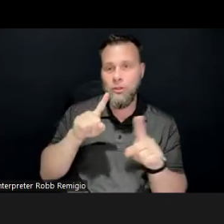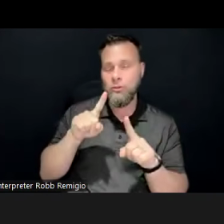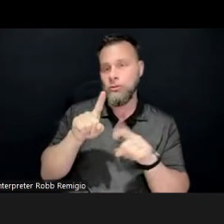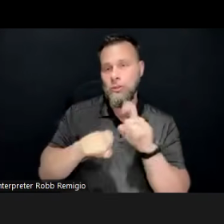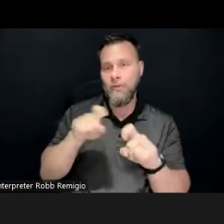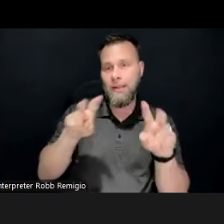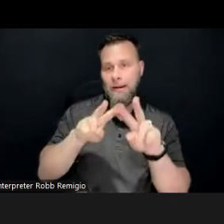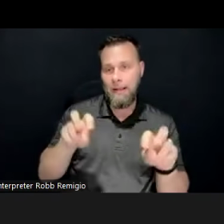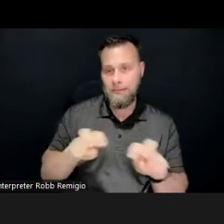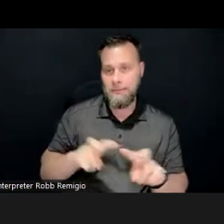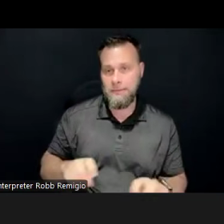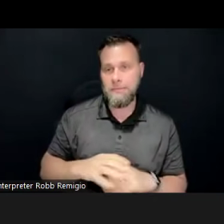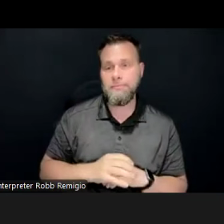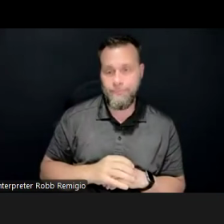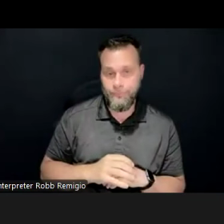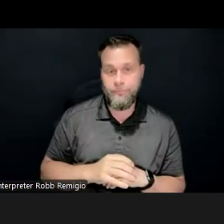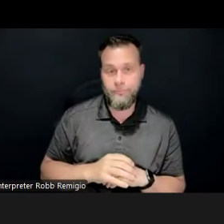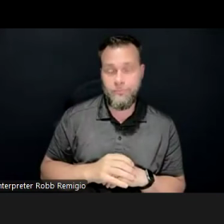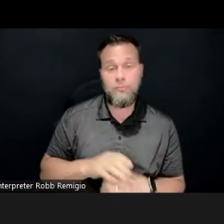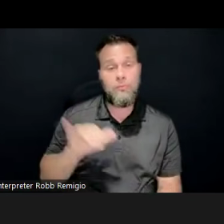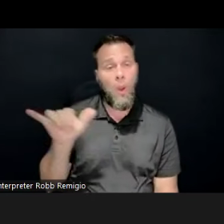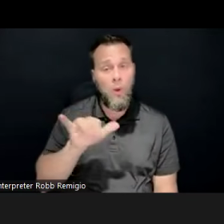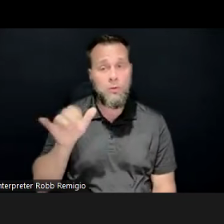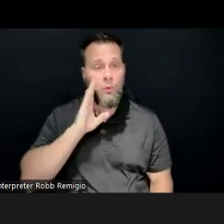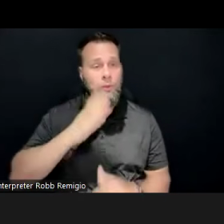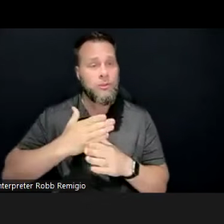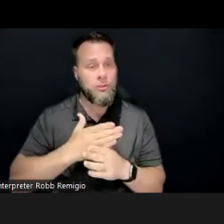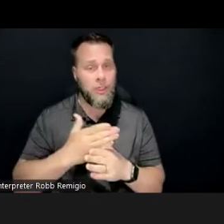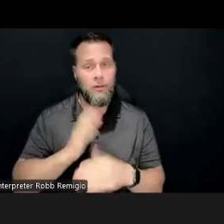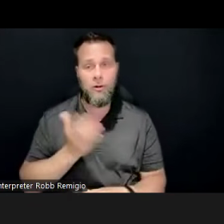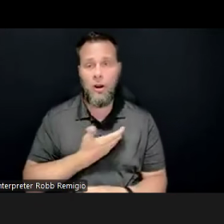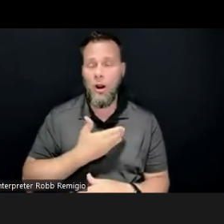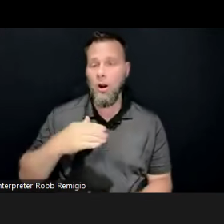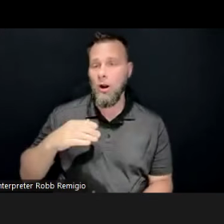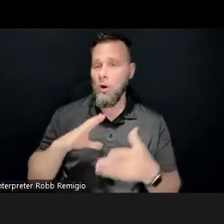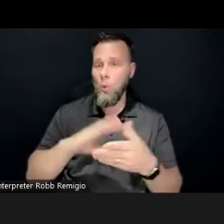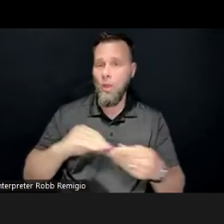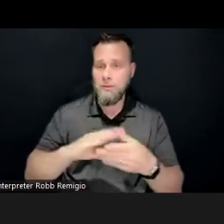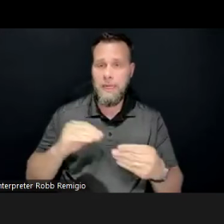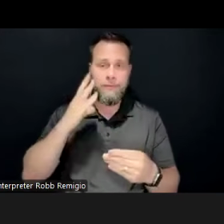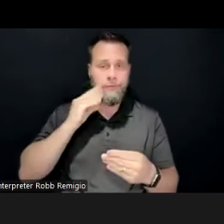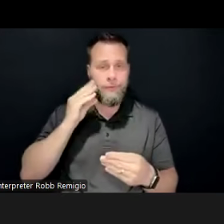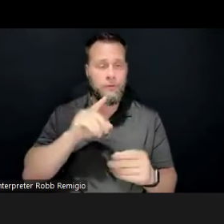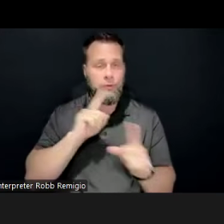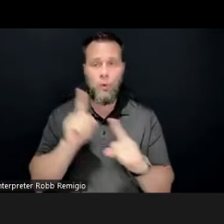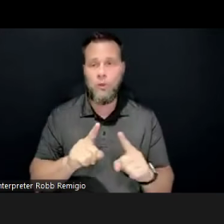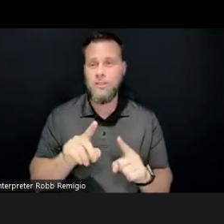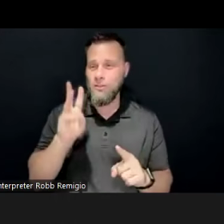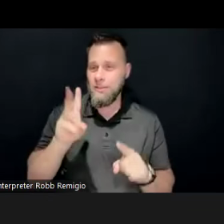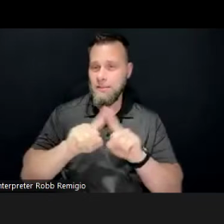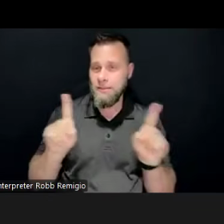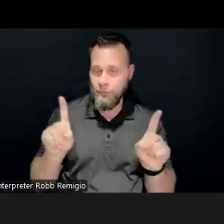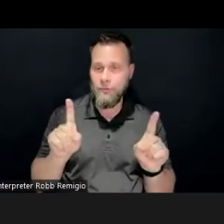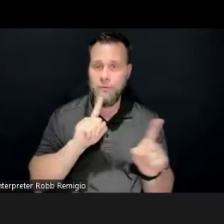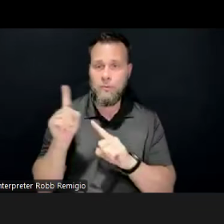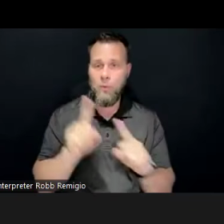analysis. And then we will also be sharing our qualitative reports. And so these are 6 different qualitative reports